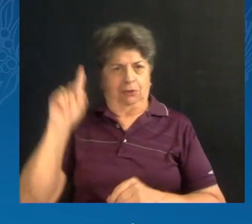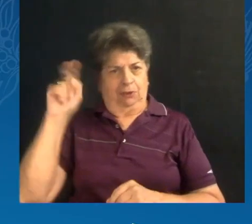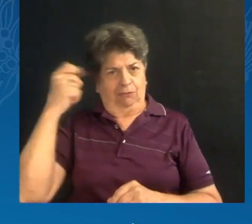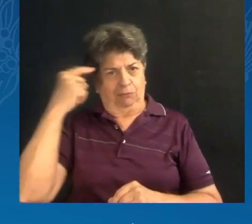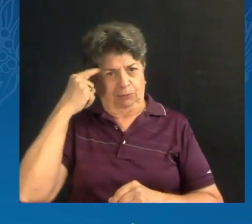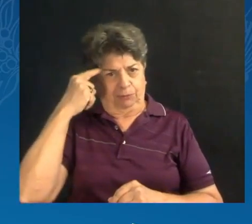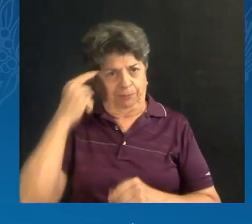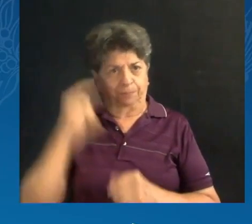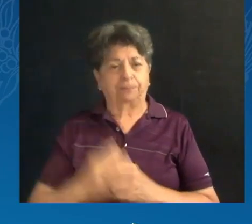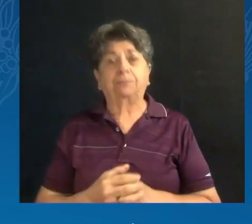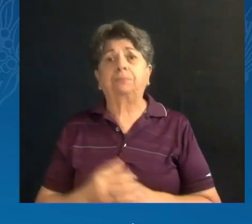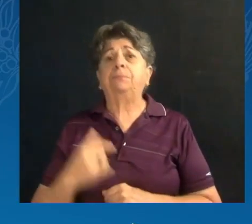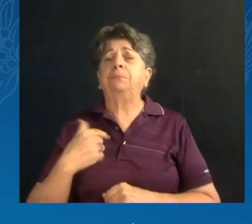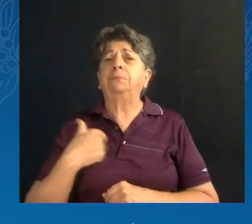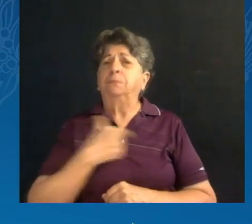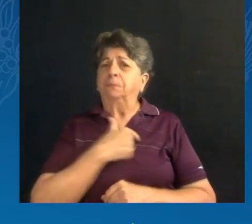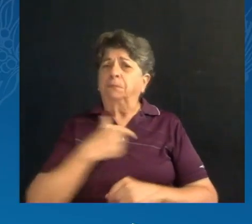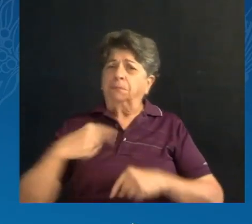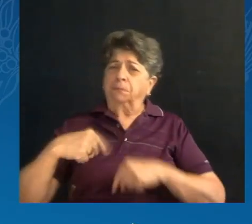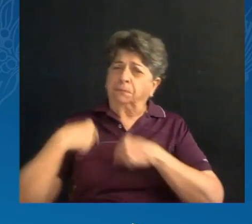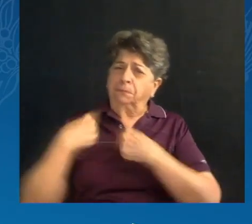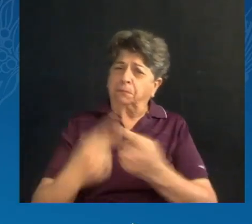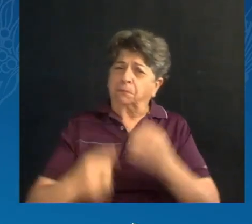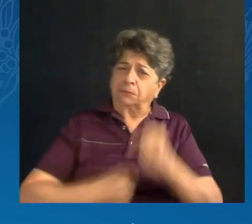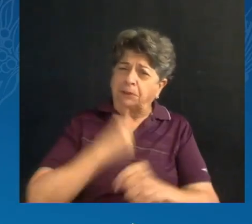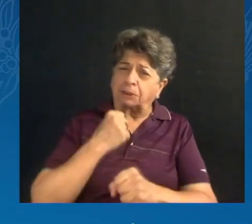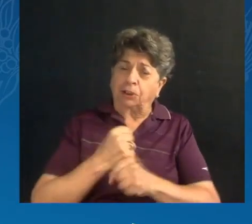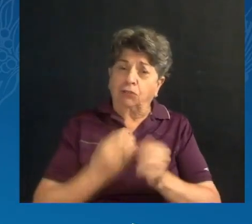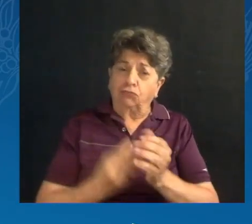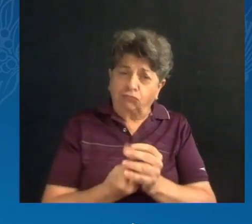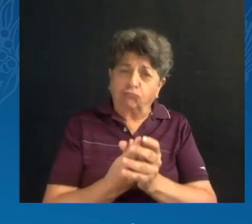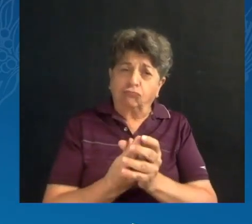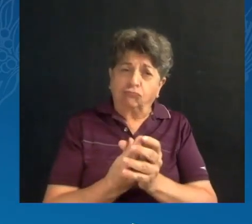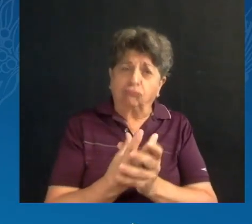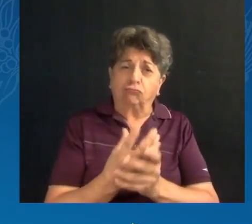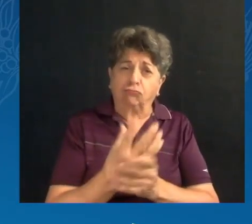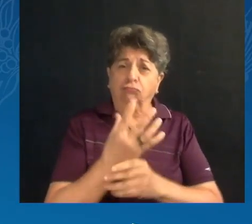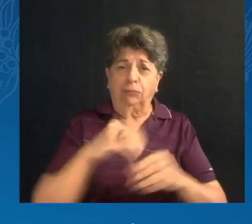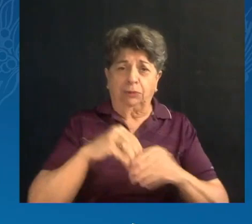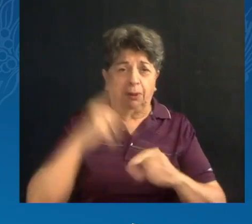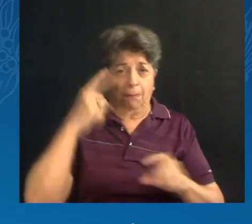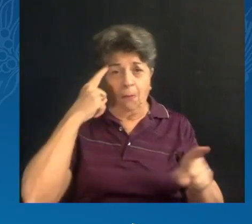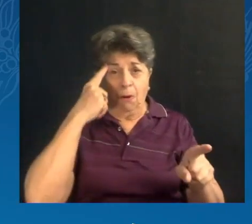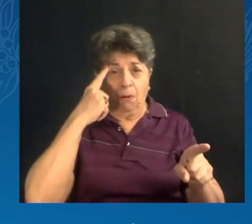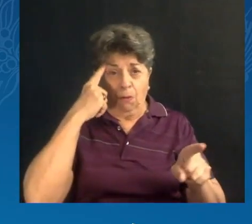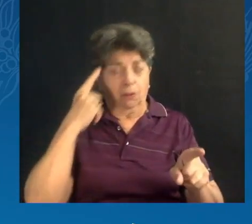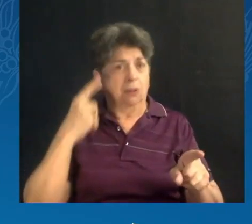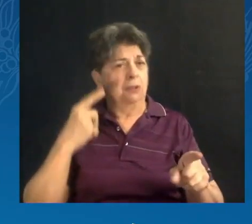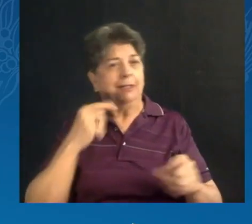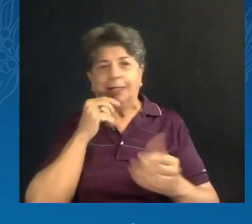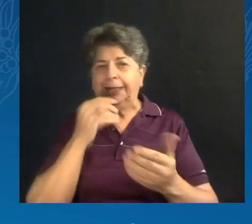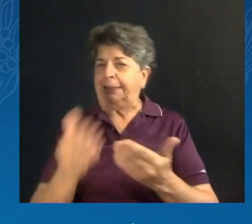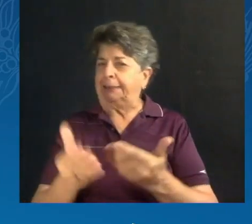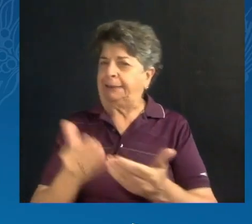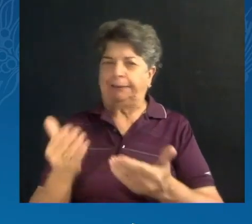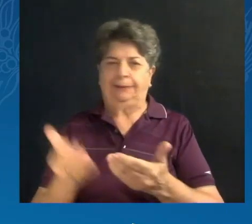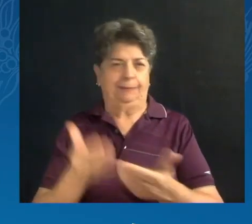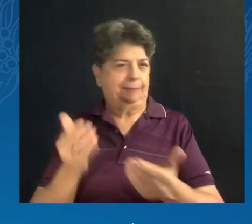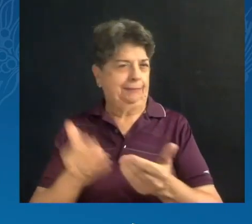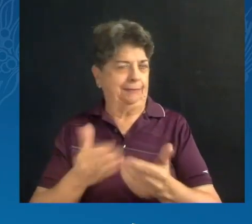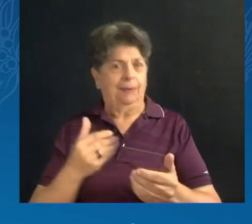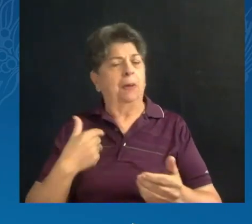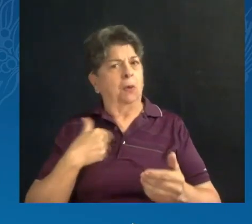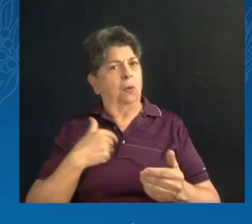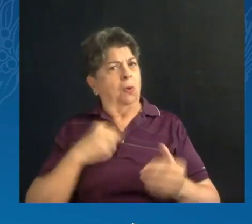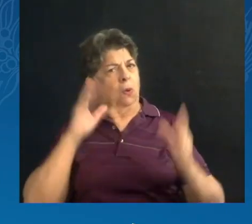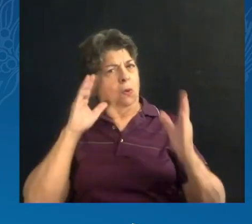but Mongolia has been and will always be moving forward. Nelson Mandela once said, a winner is a